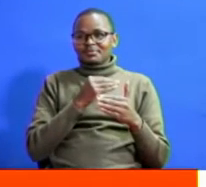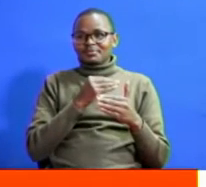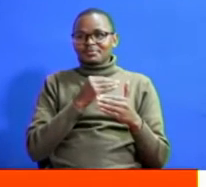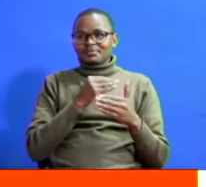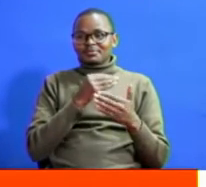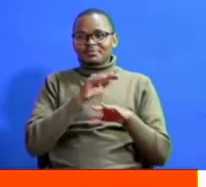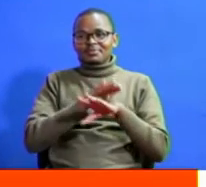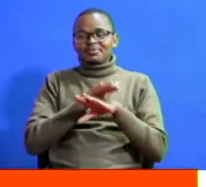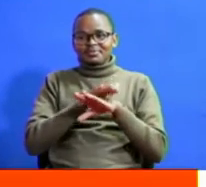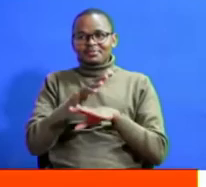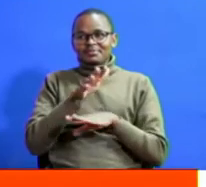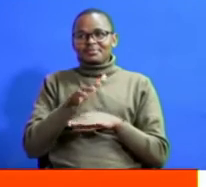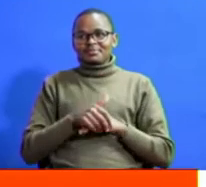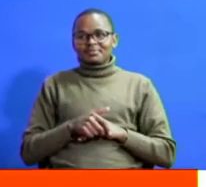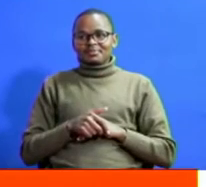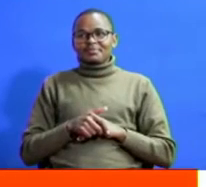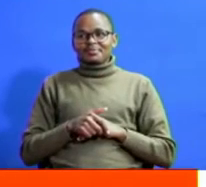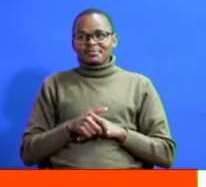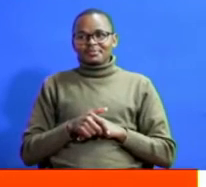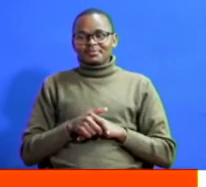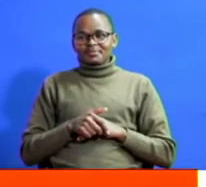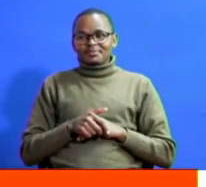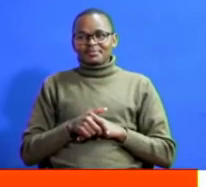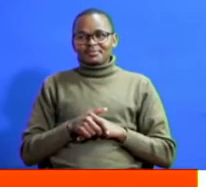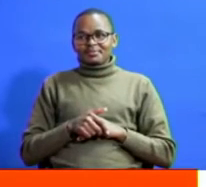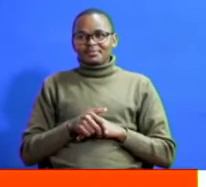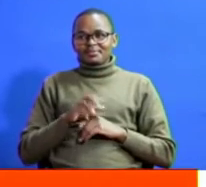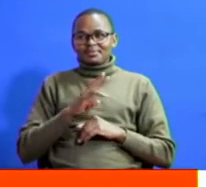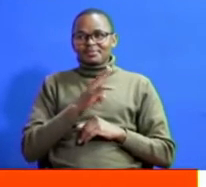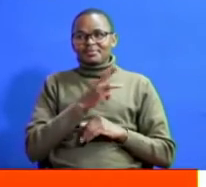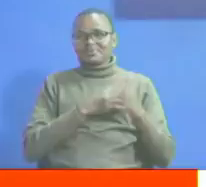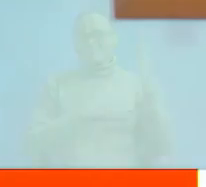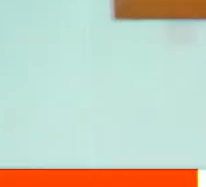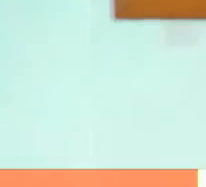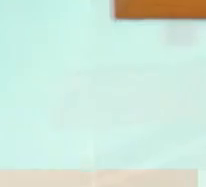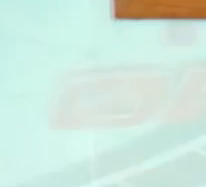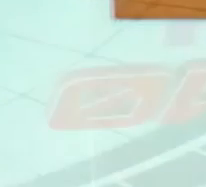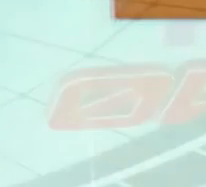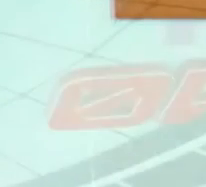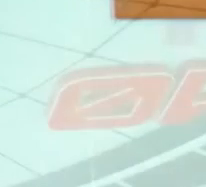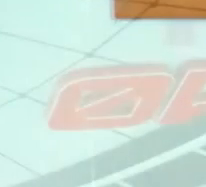input on this discussion. Taking a short break, shall we come back in a moment?